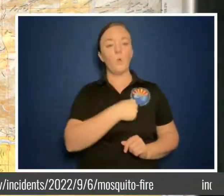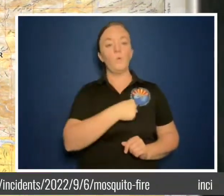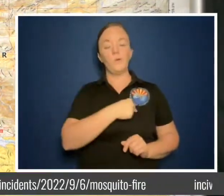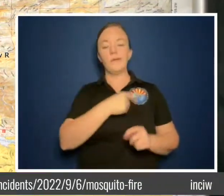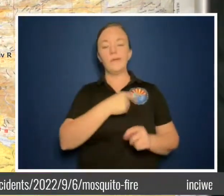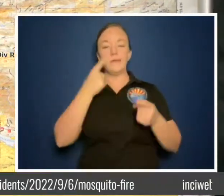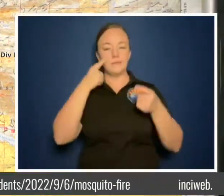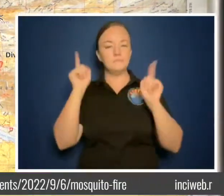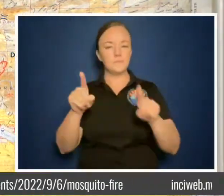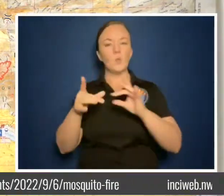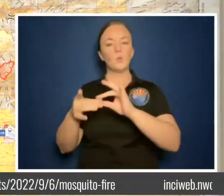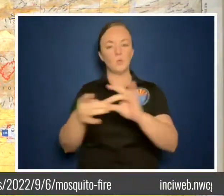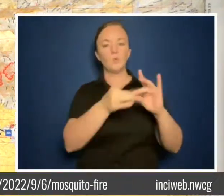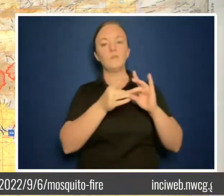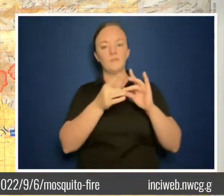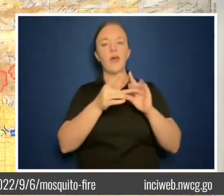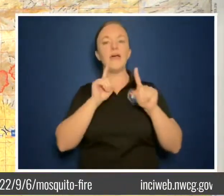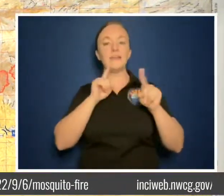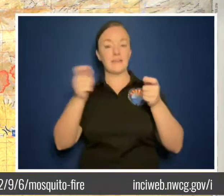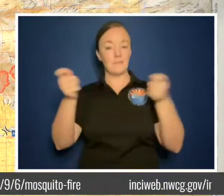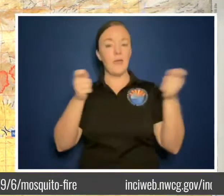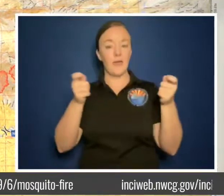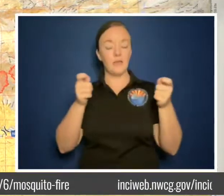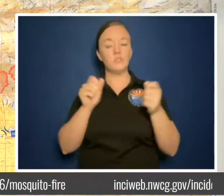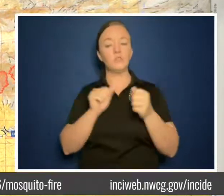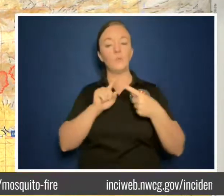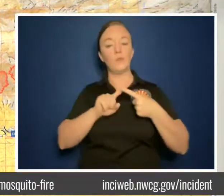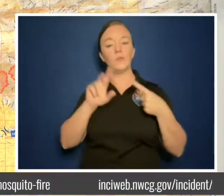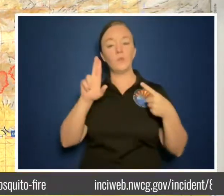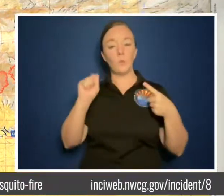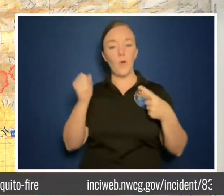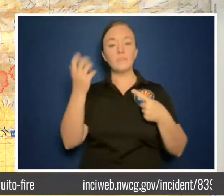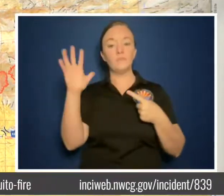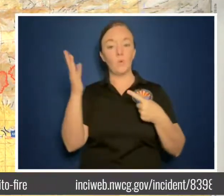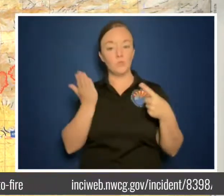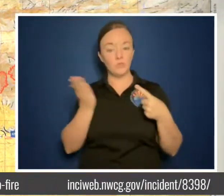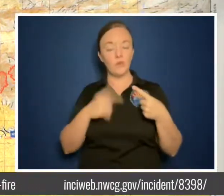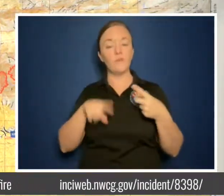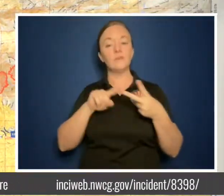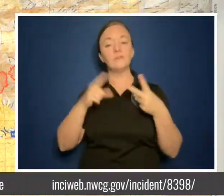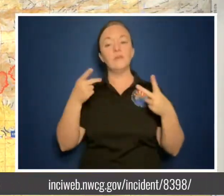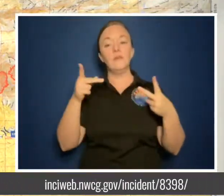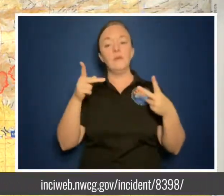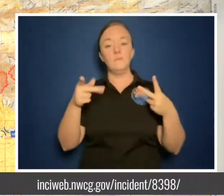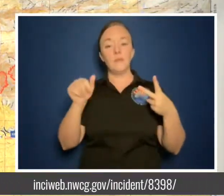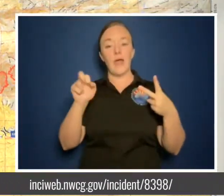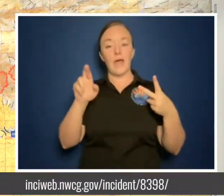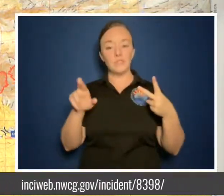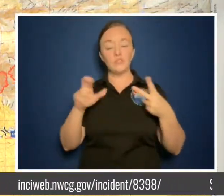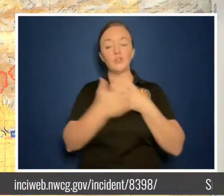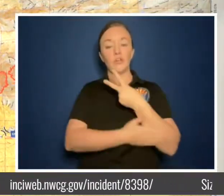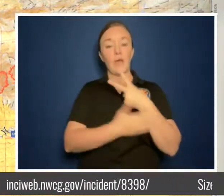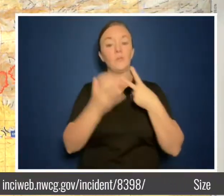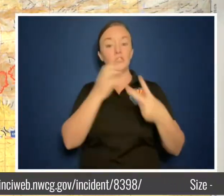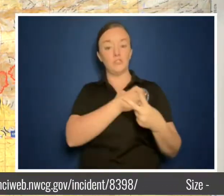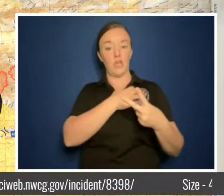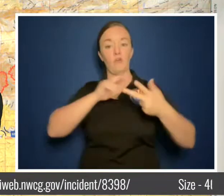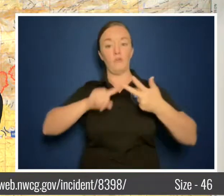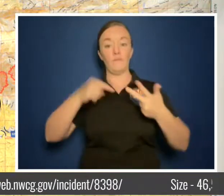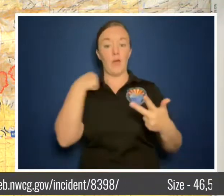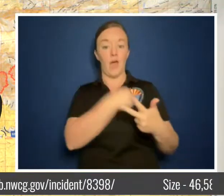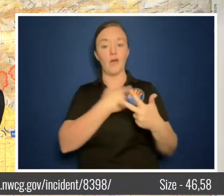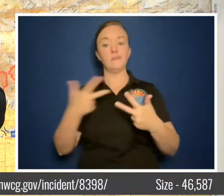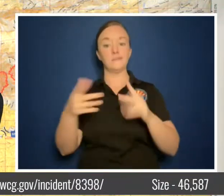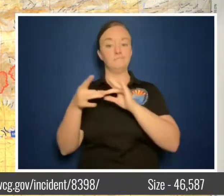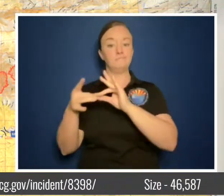Service and the Placer County Sheriff's Office that first evening, our goals, our mission, and our objectives that